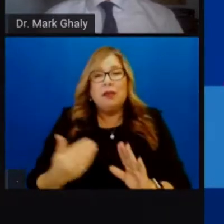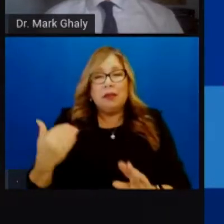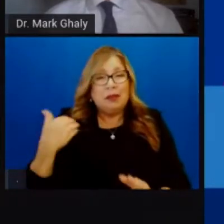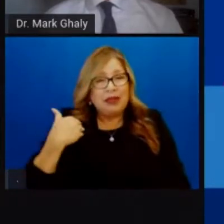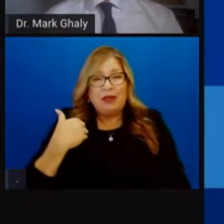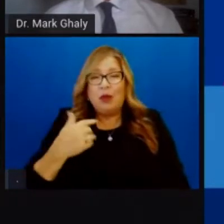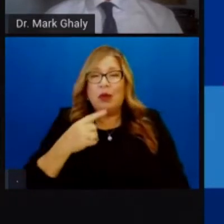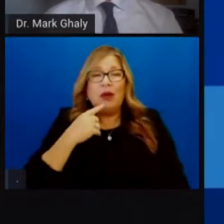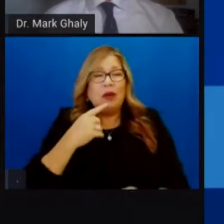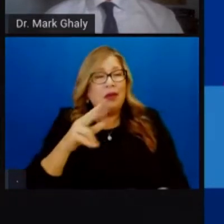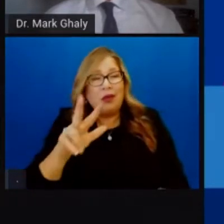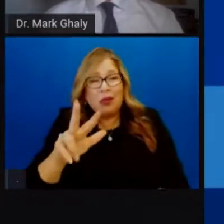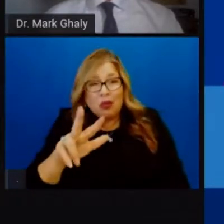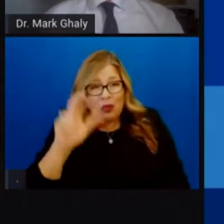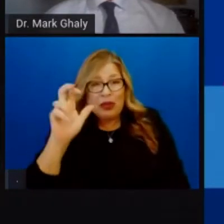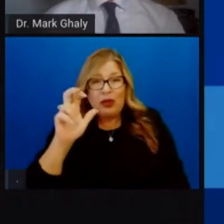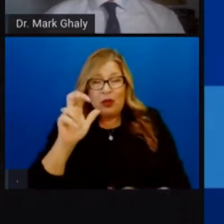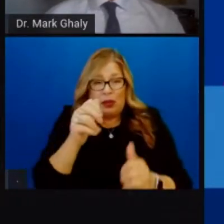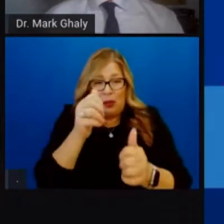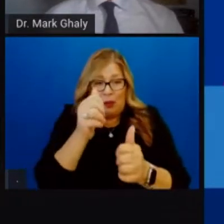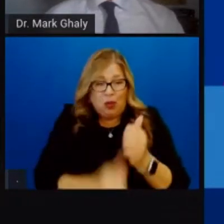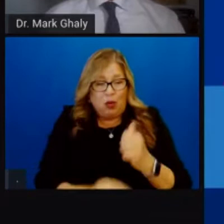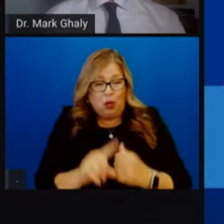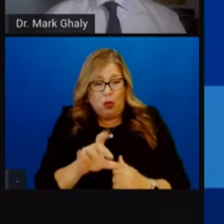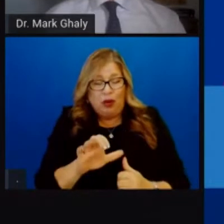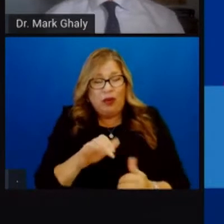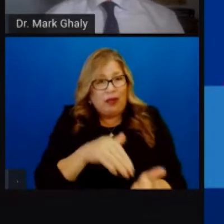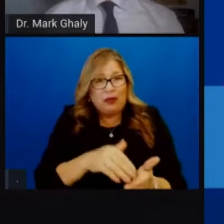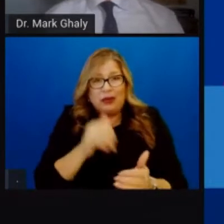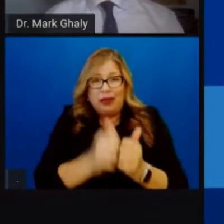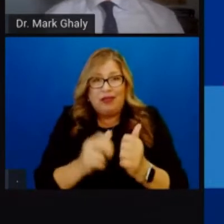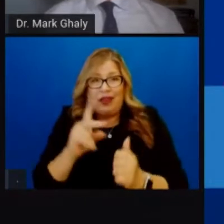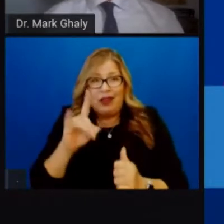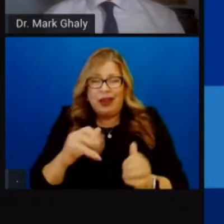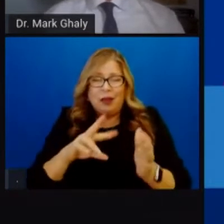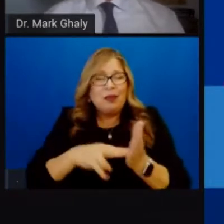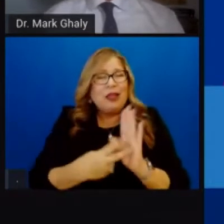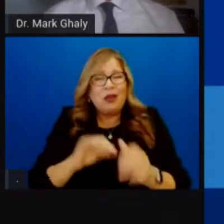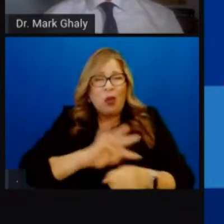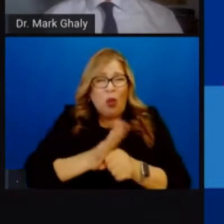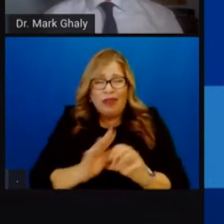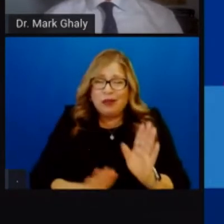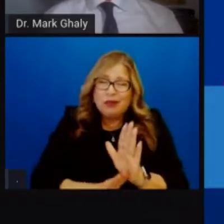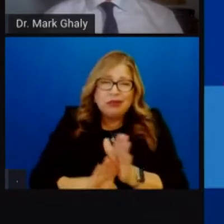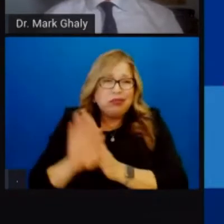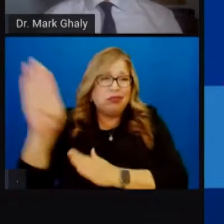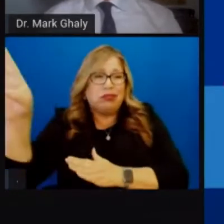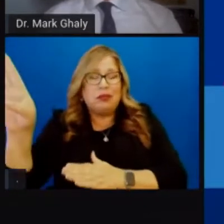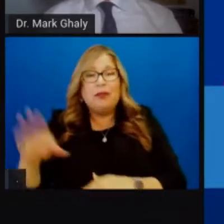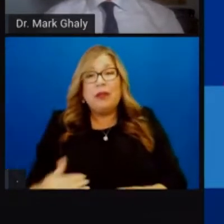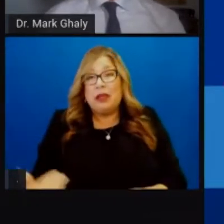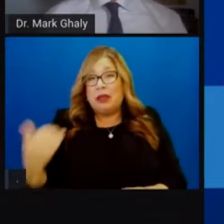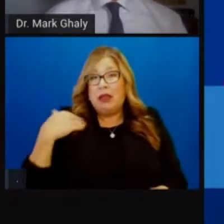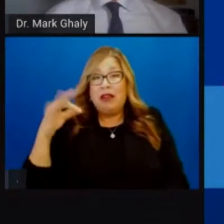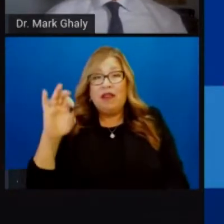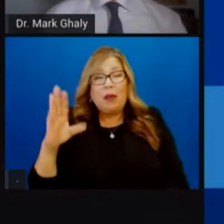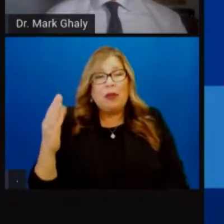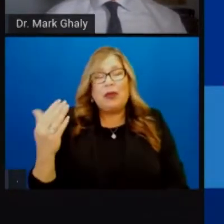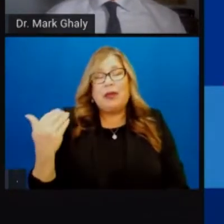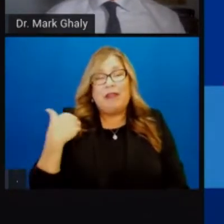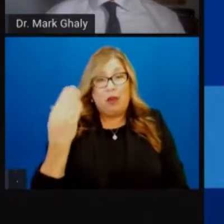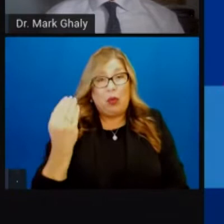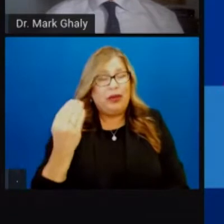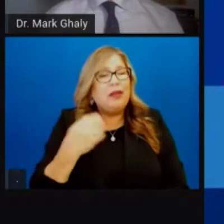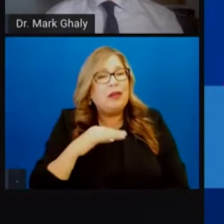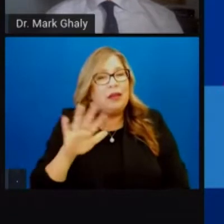as 300 per 100,000 per day. On the 14th, we were at 57. Today, we're